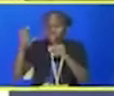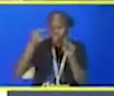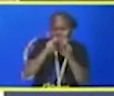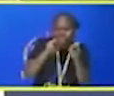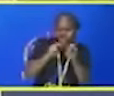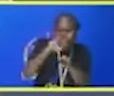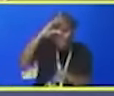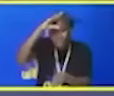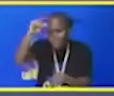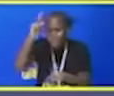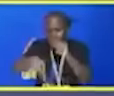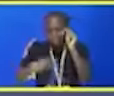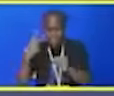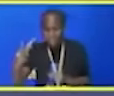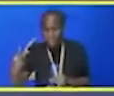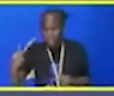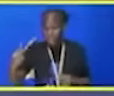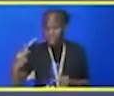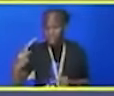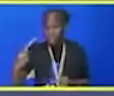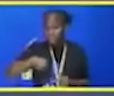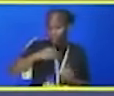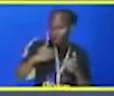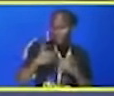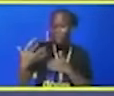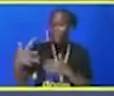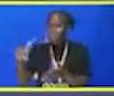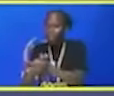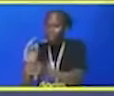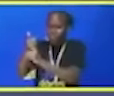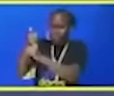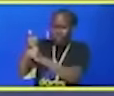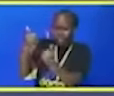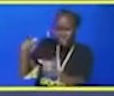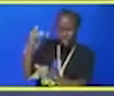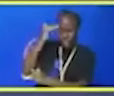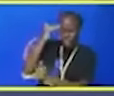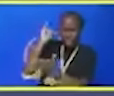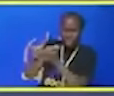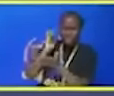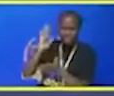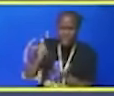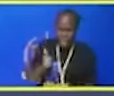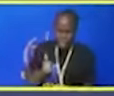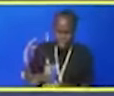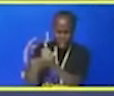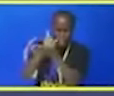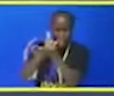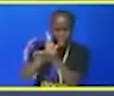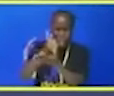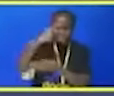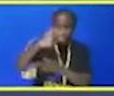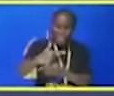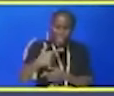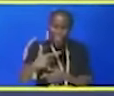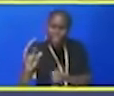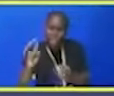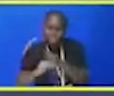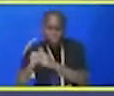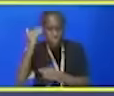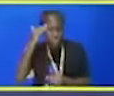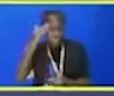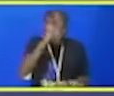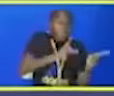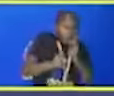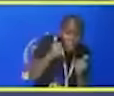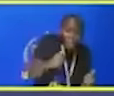There is what you can know that compels a generation to love you. People don't love you just because you are good looking or